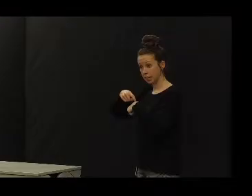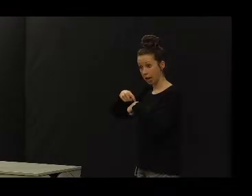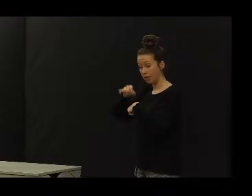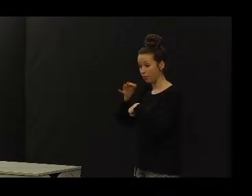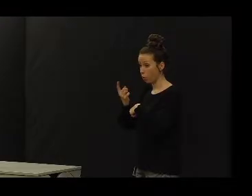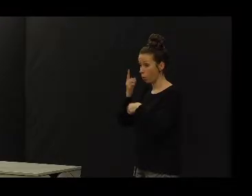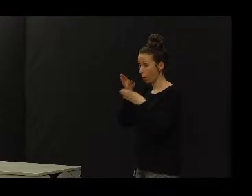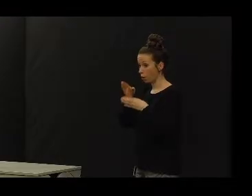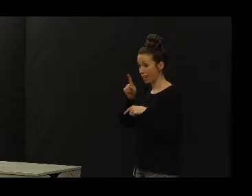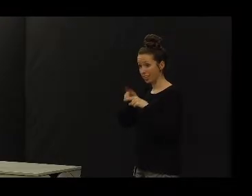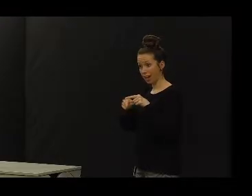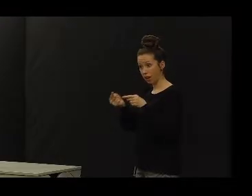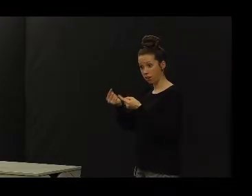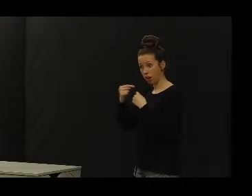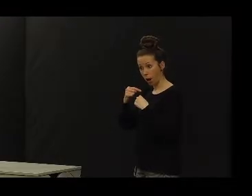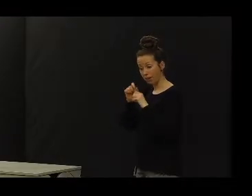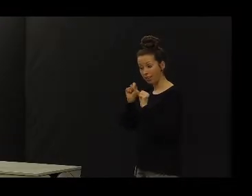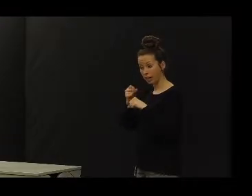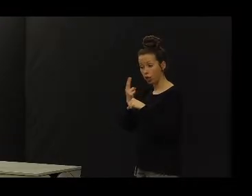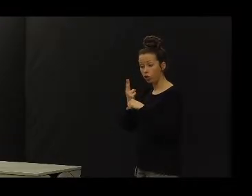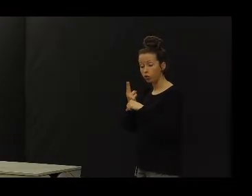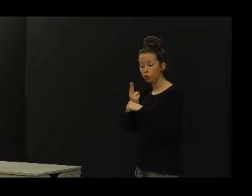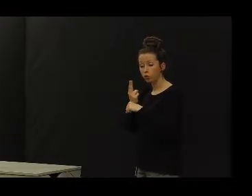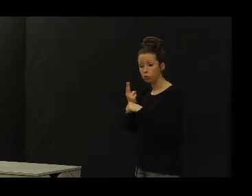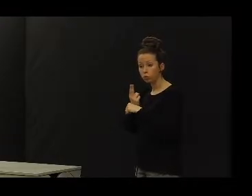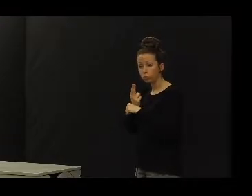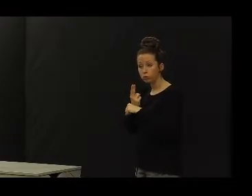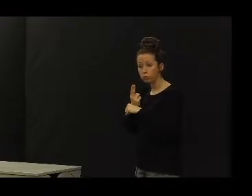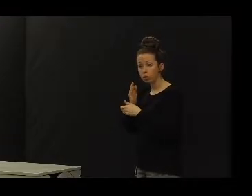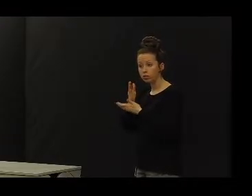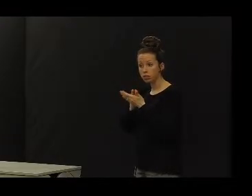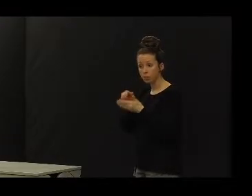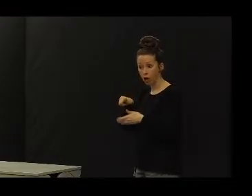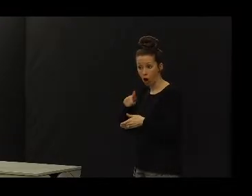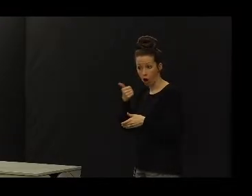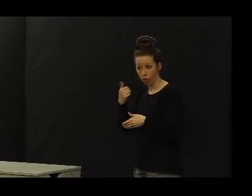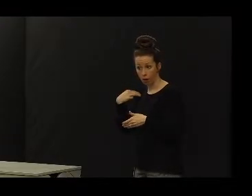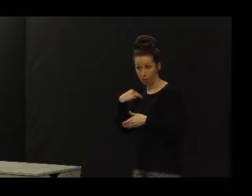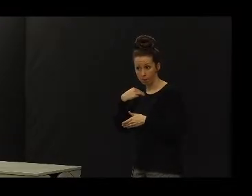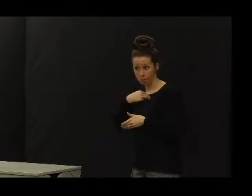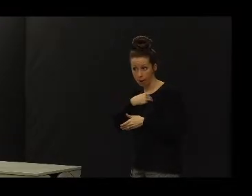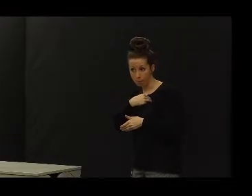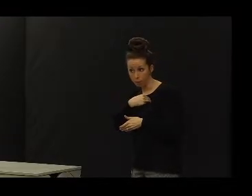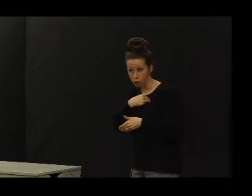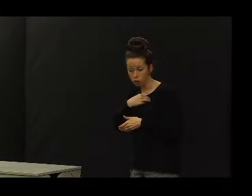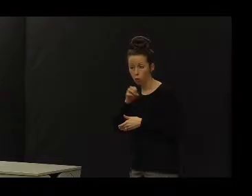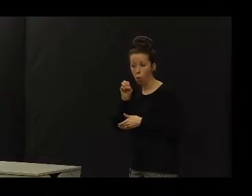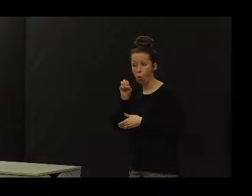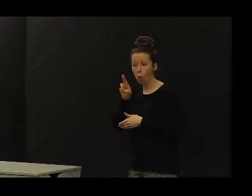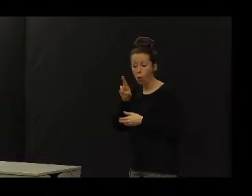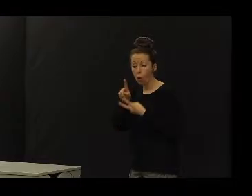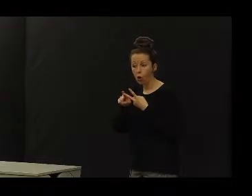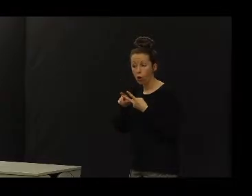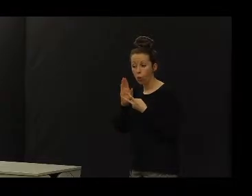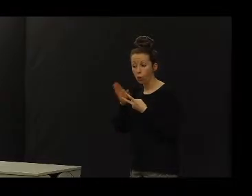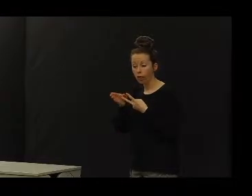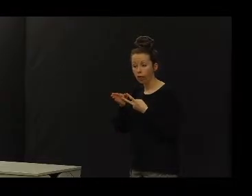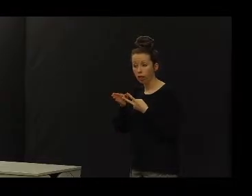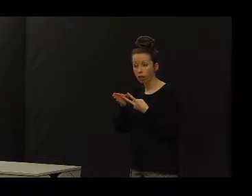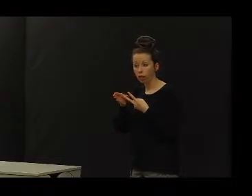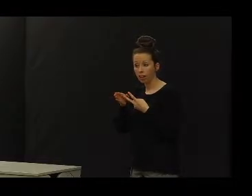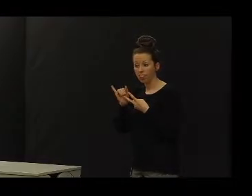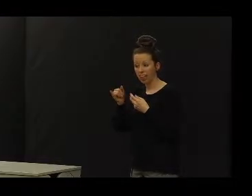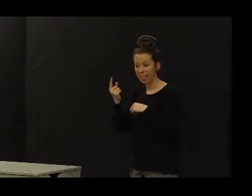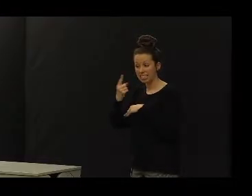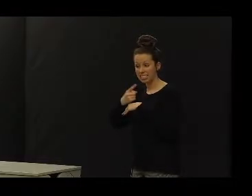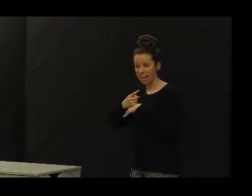make it, that we could use some of the other members, or maybe if we would extend the date that we